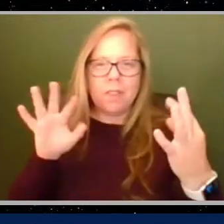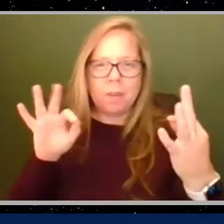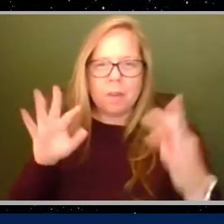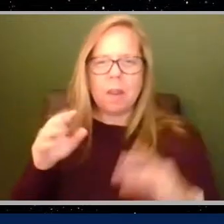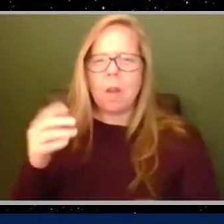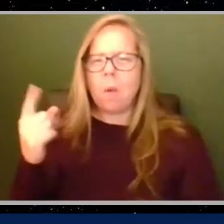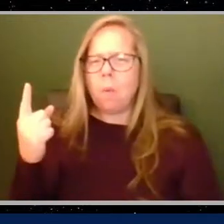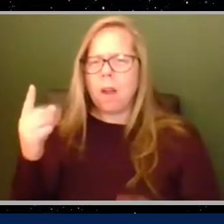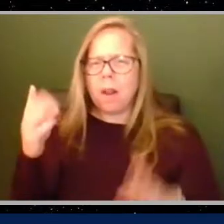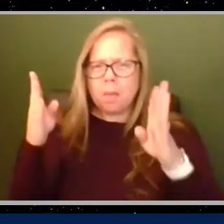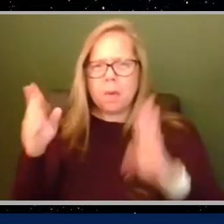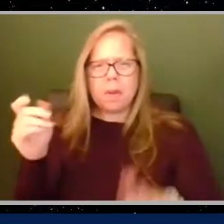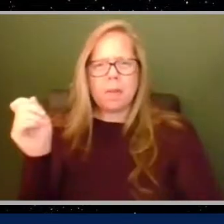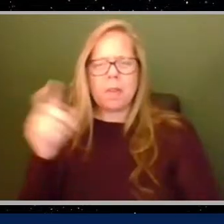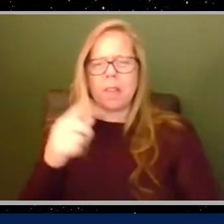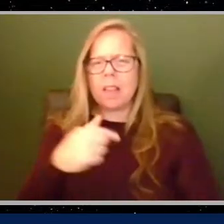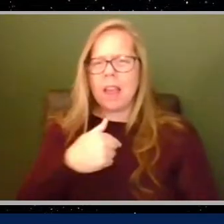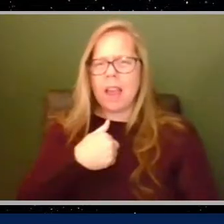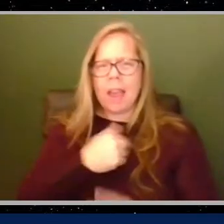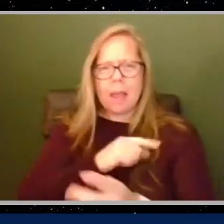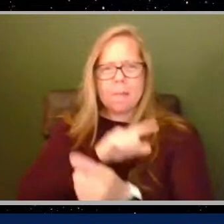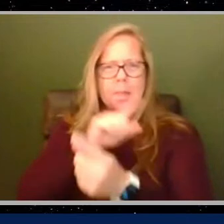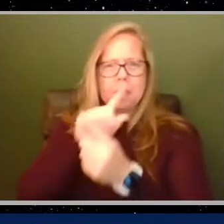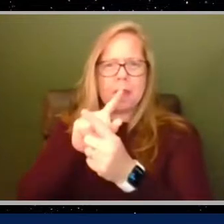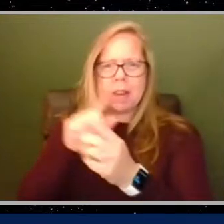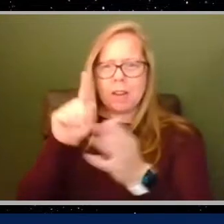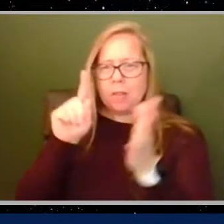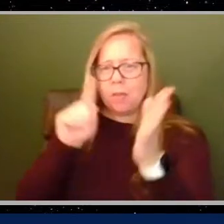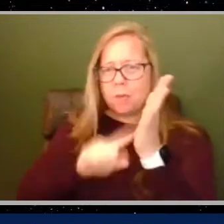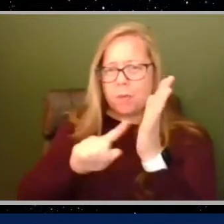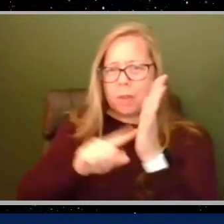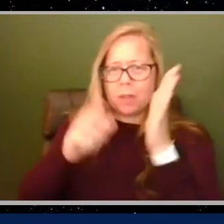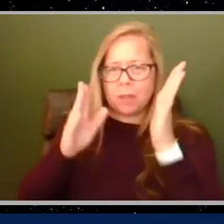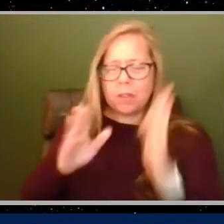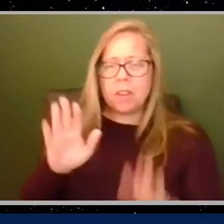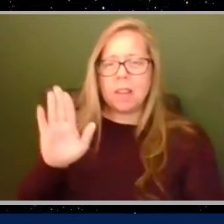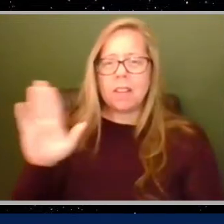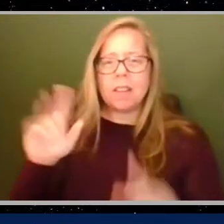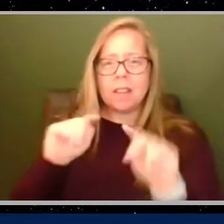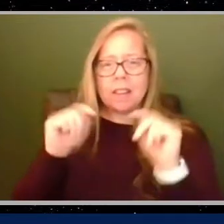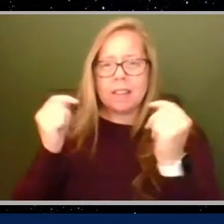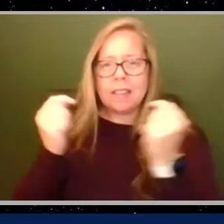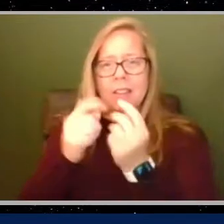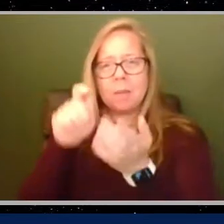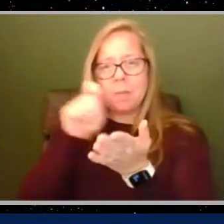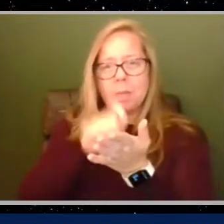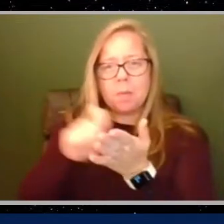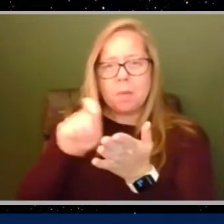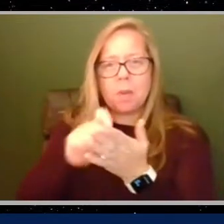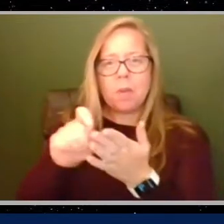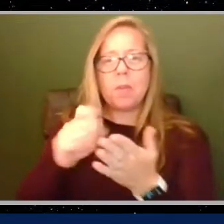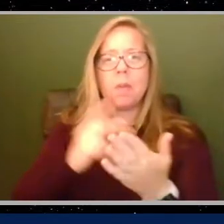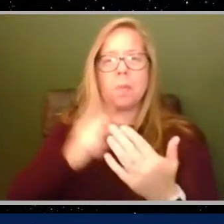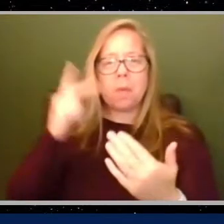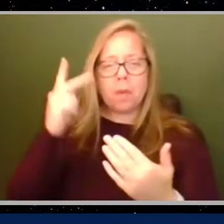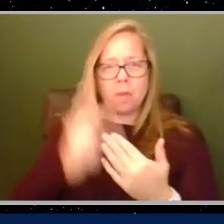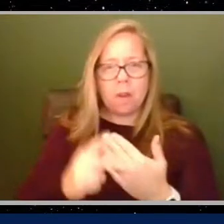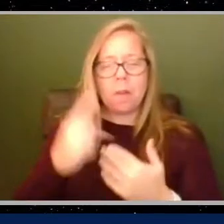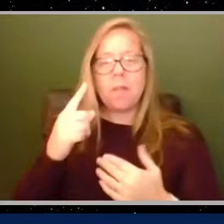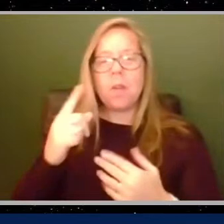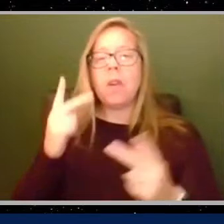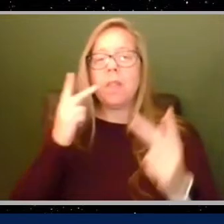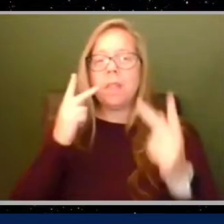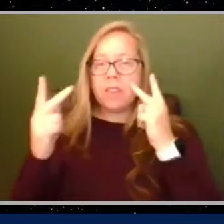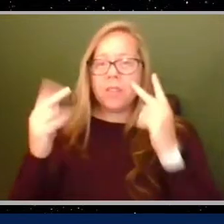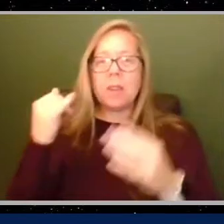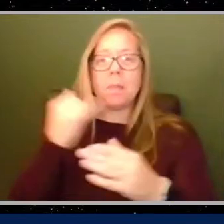researcher at GT, I'm going to assume that's Georgia Tech, whose team had written a program for the visually impaired to visit the Georgia Aquarium. In the large